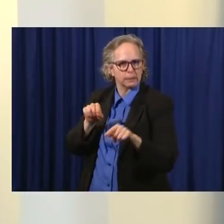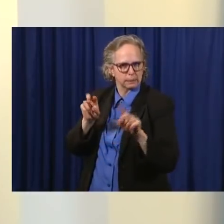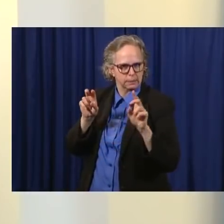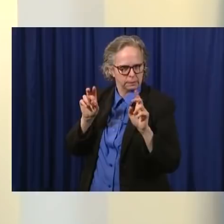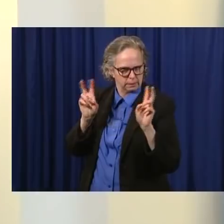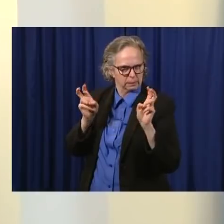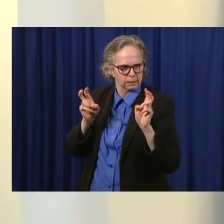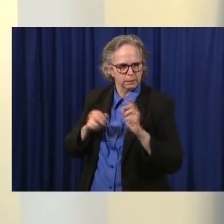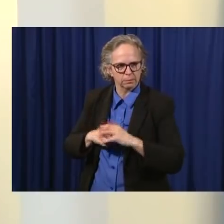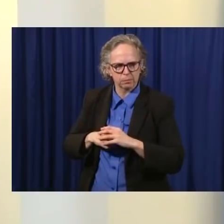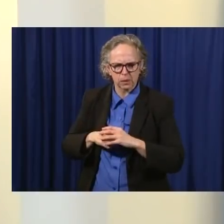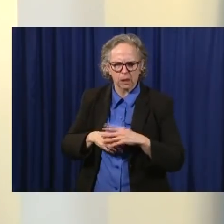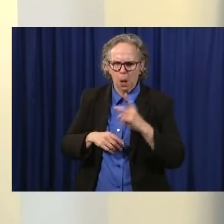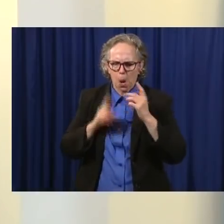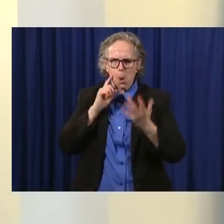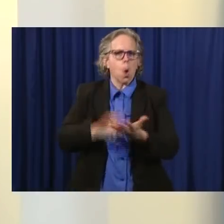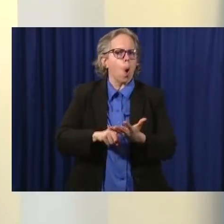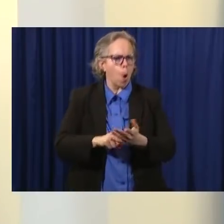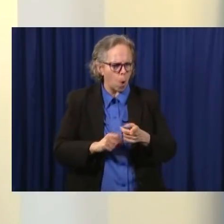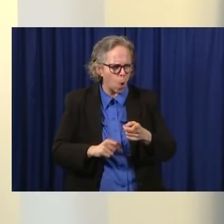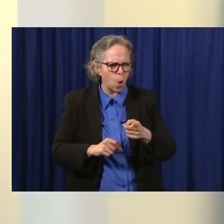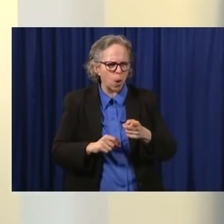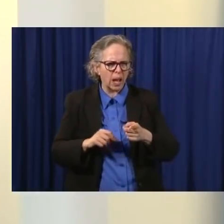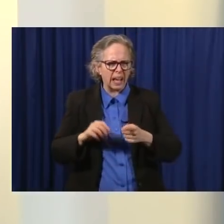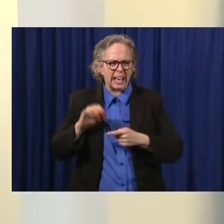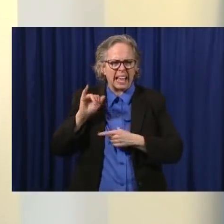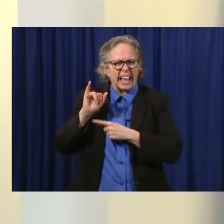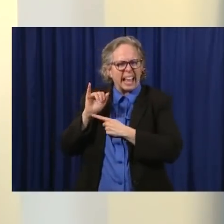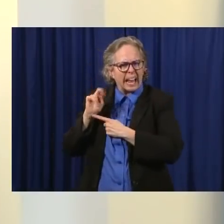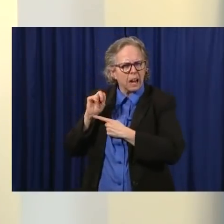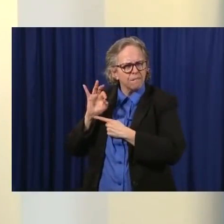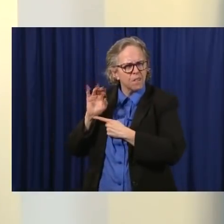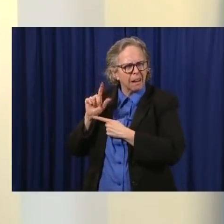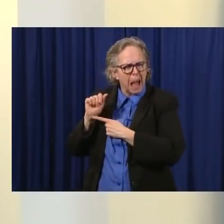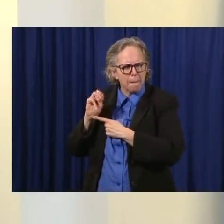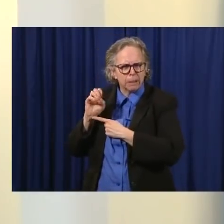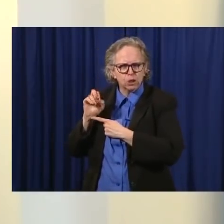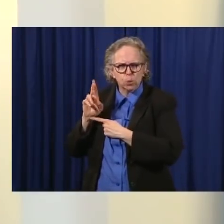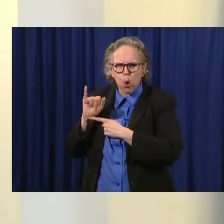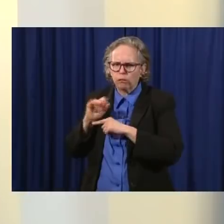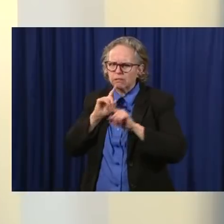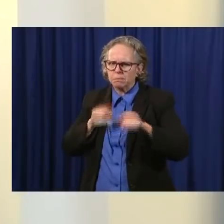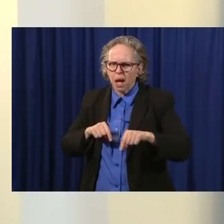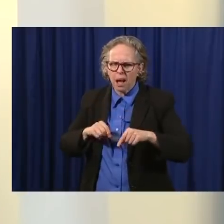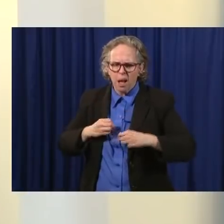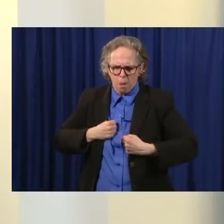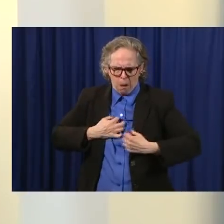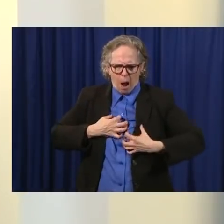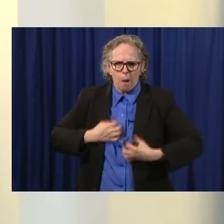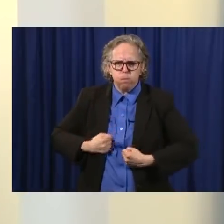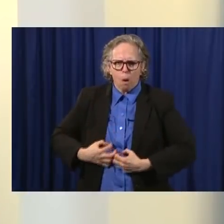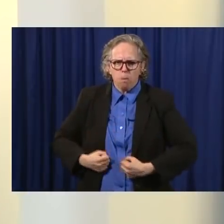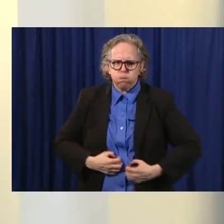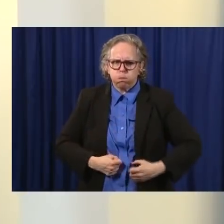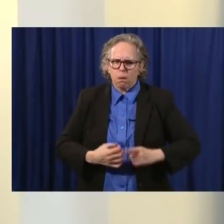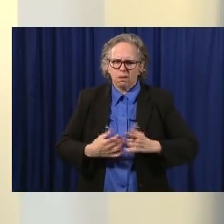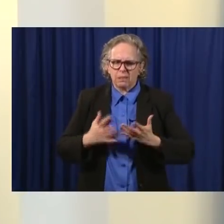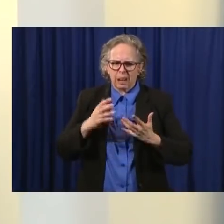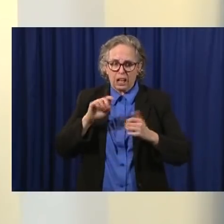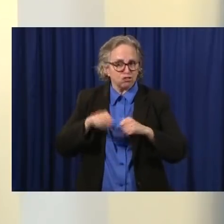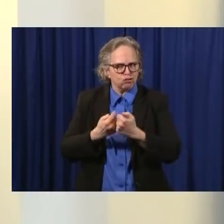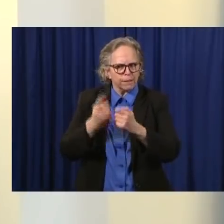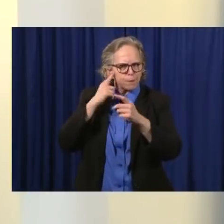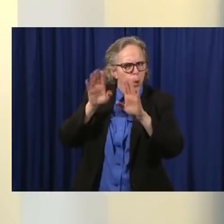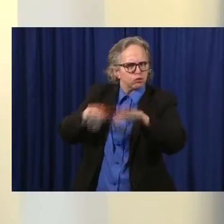inflammatory response on our body in all ages, not just children. We're seeing it in strokes and heart disease and kidney